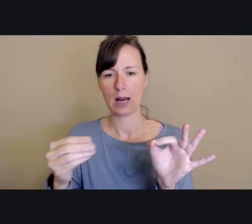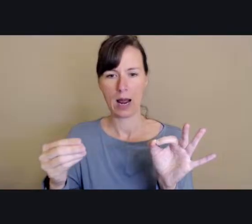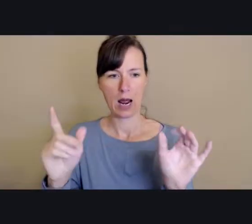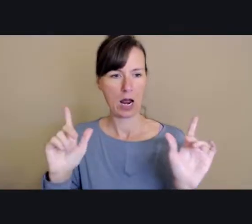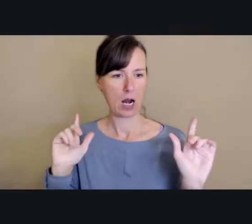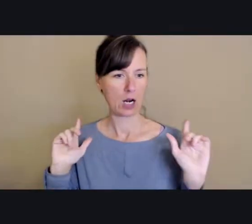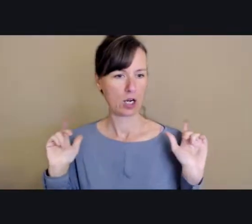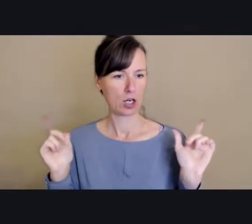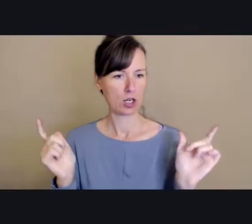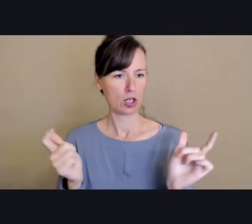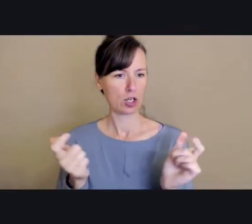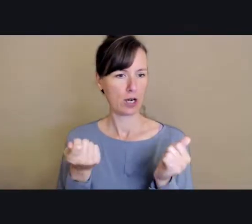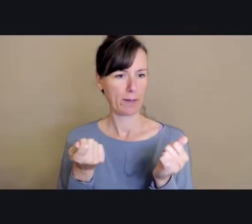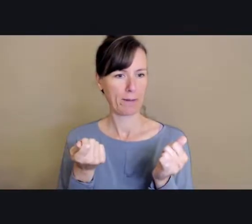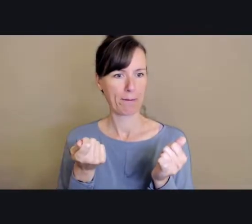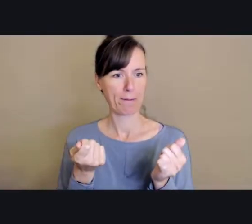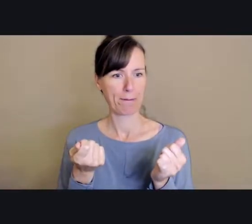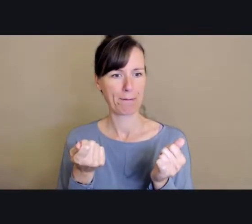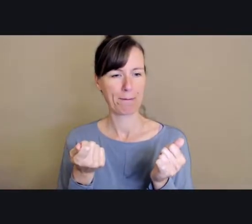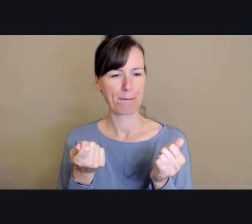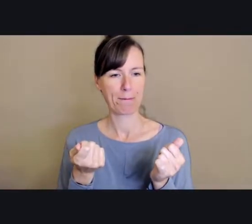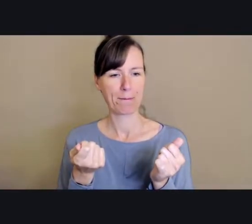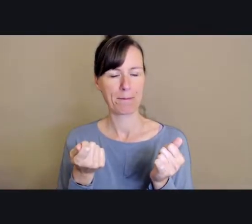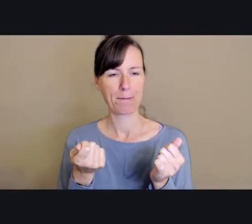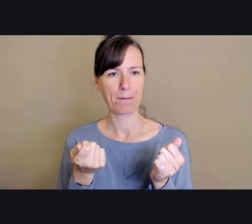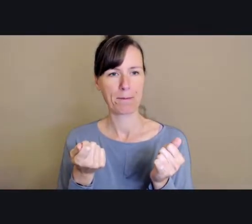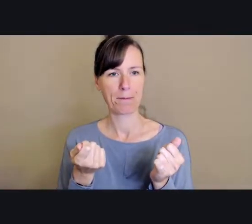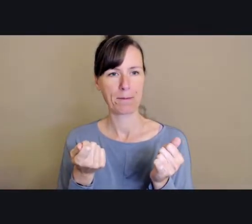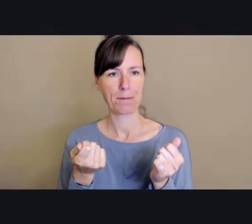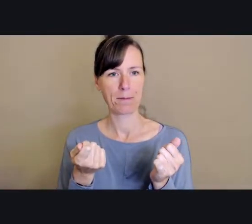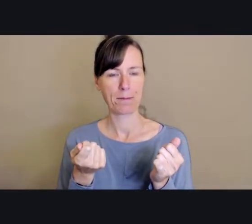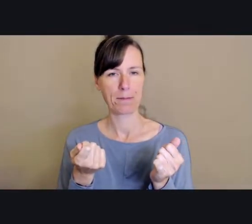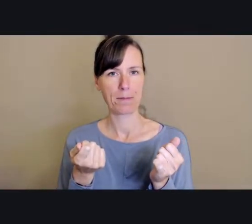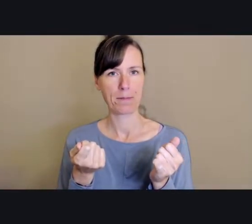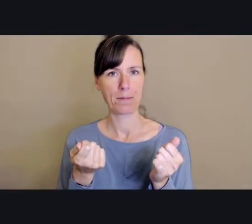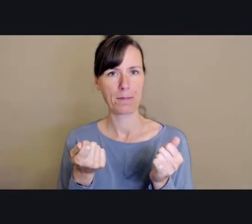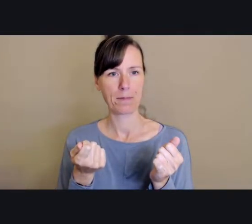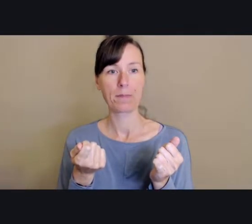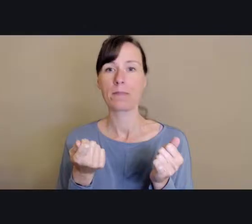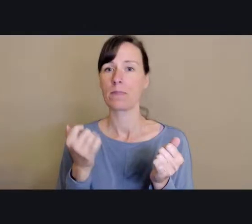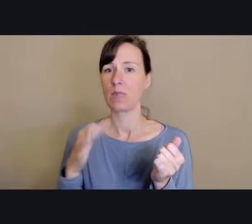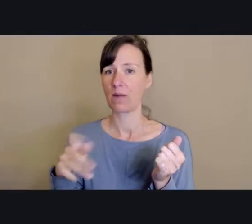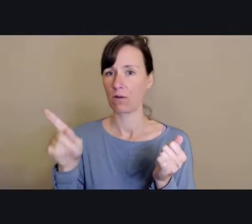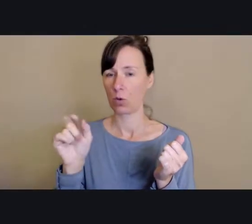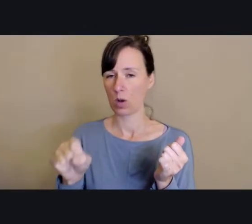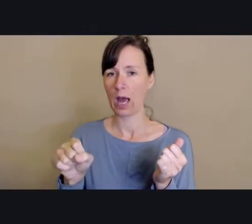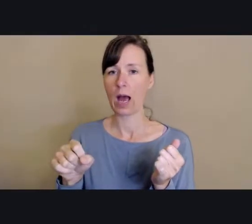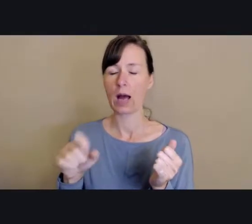service. So, Mayor and Council, if you can, that would be great. Thank you.